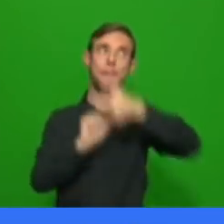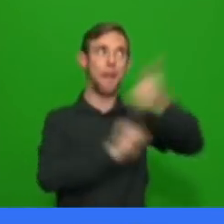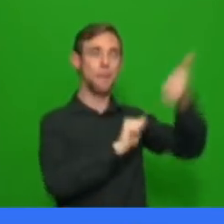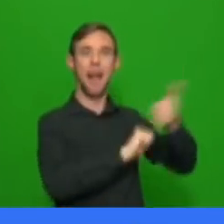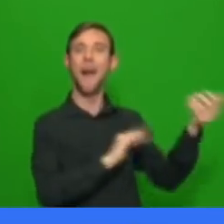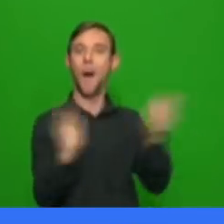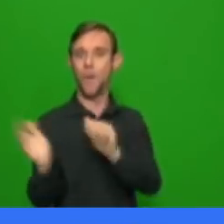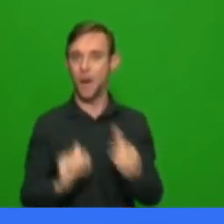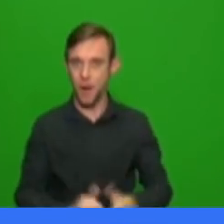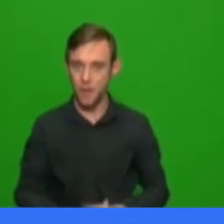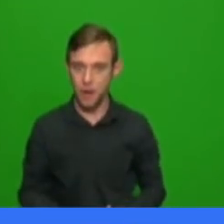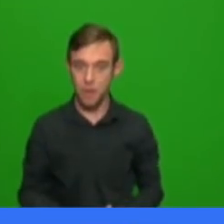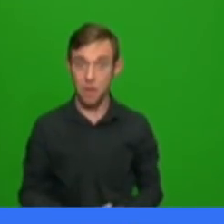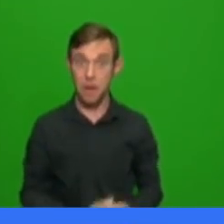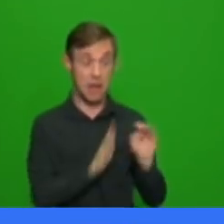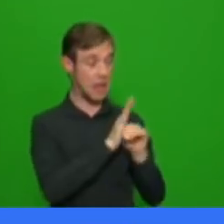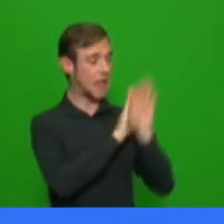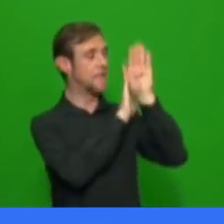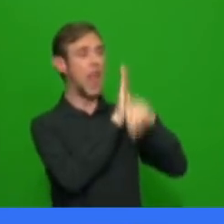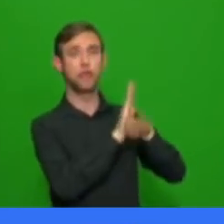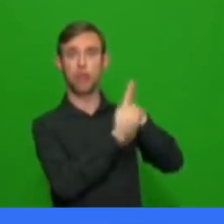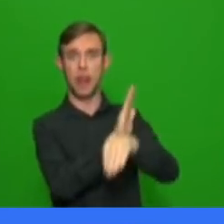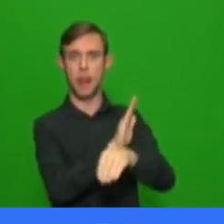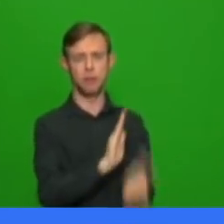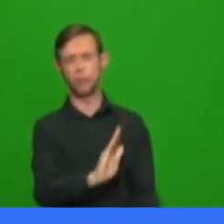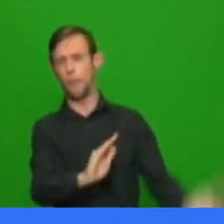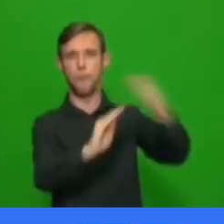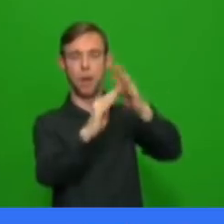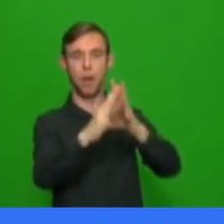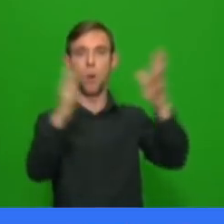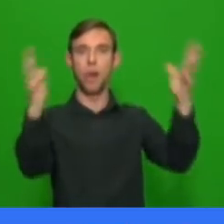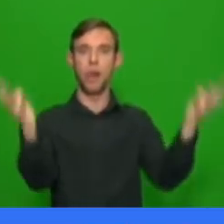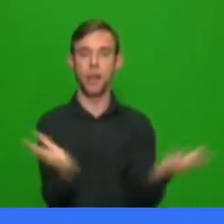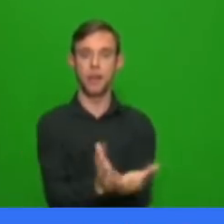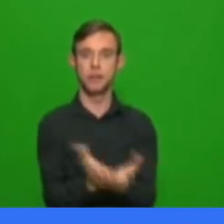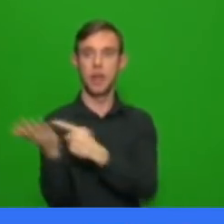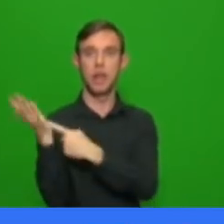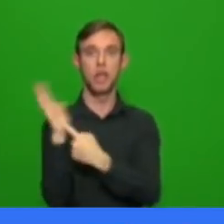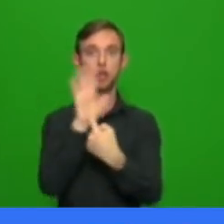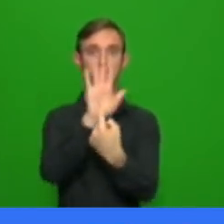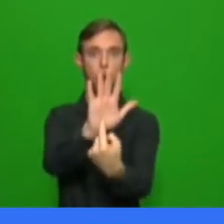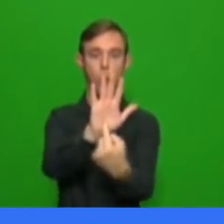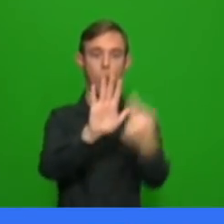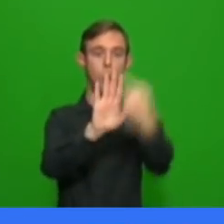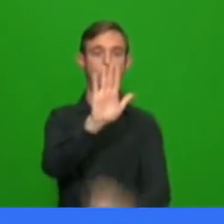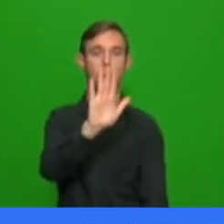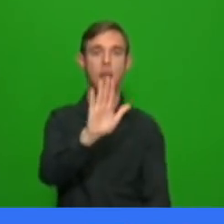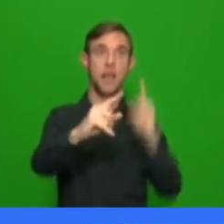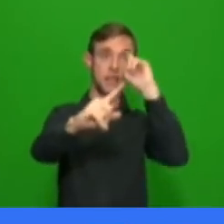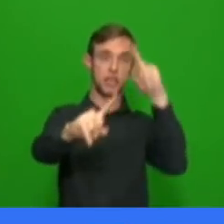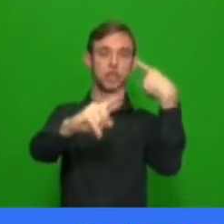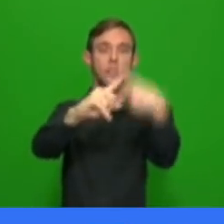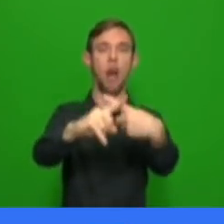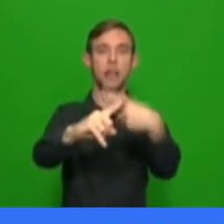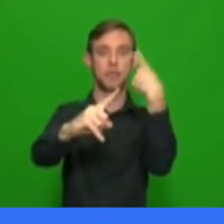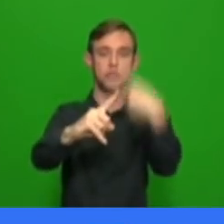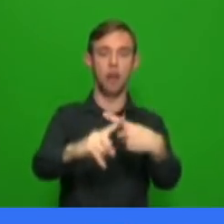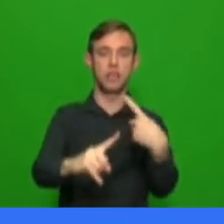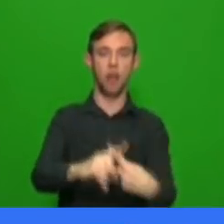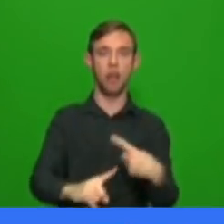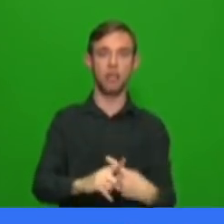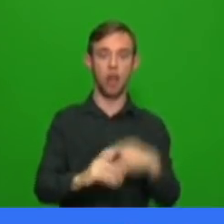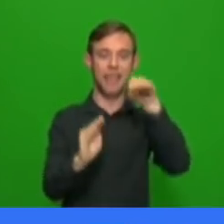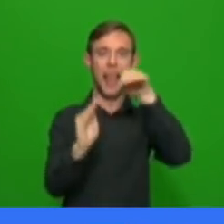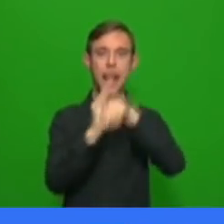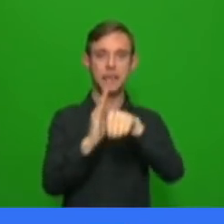Inflation in most advanced economies remain below targeted levels, allowing major central banks space